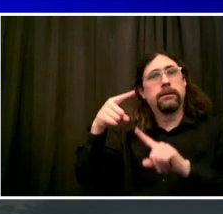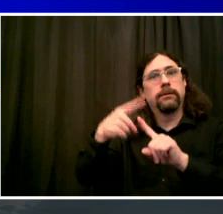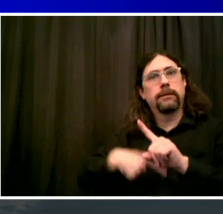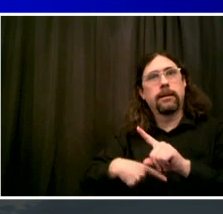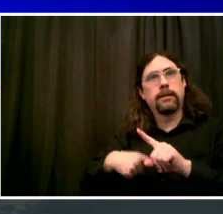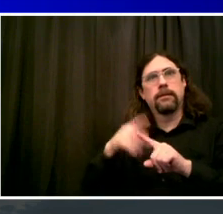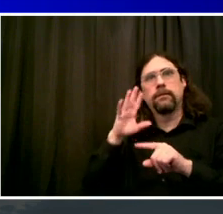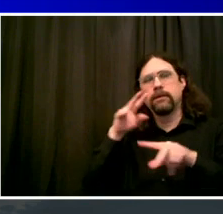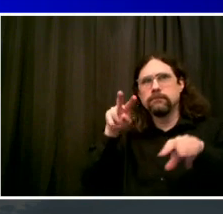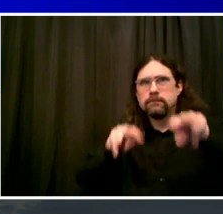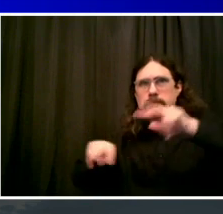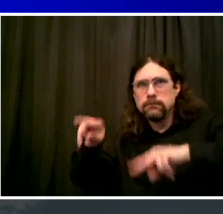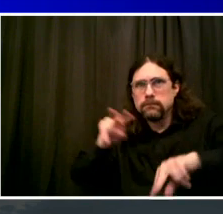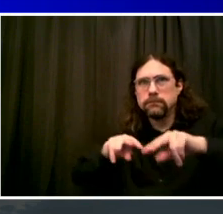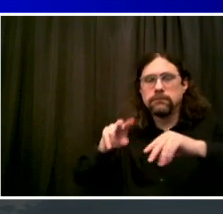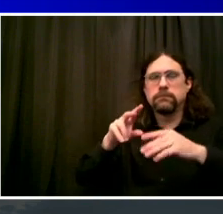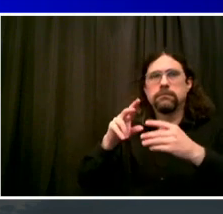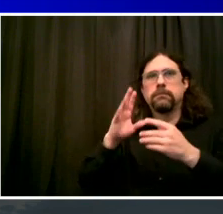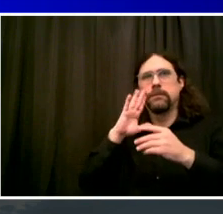every step of the way.